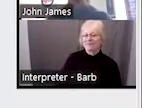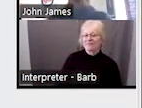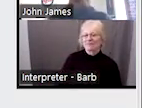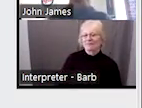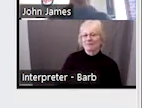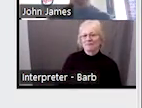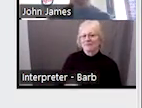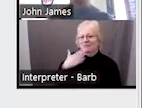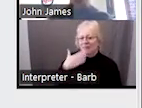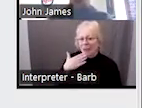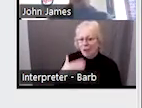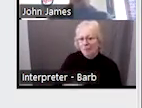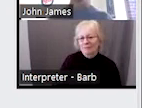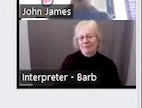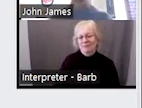Mm-hmm. Thanks, John.